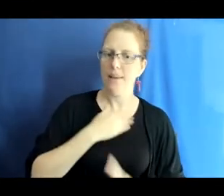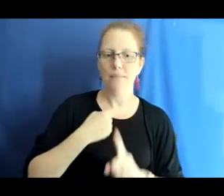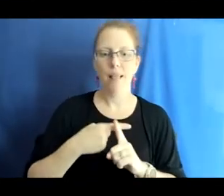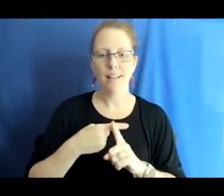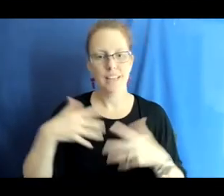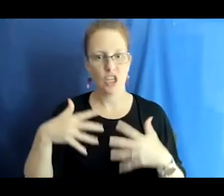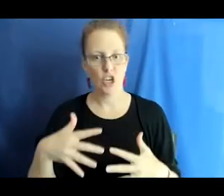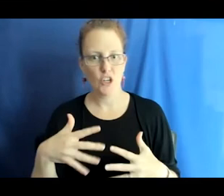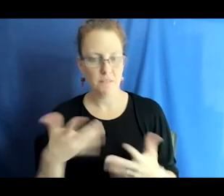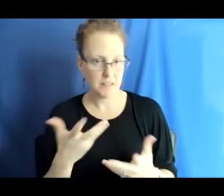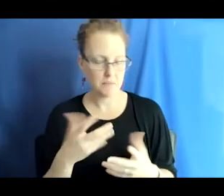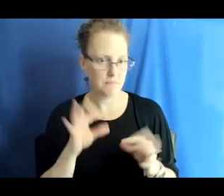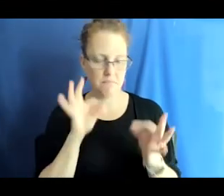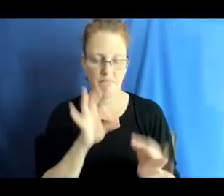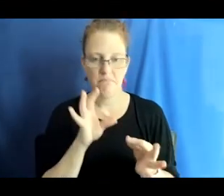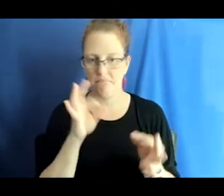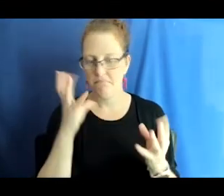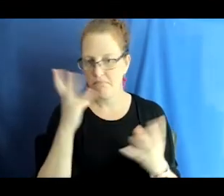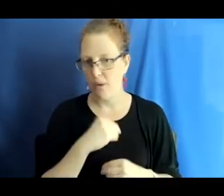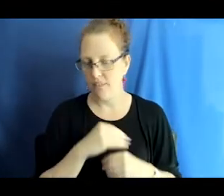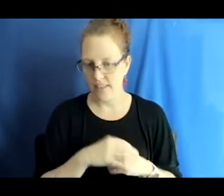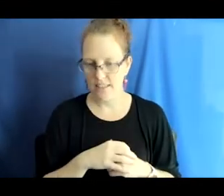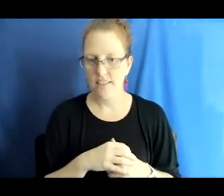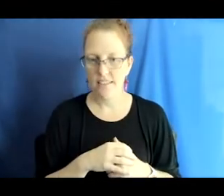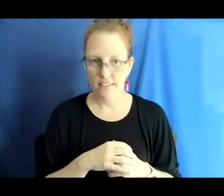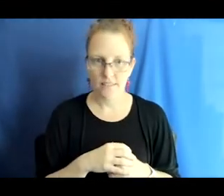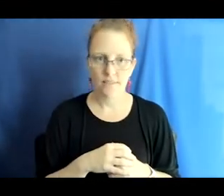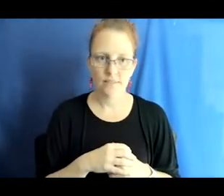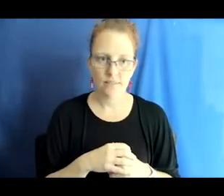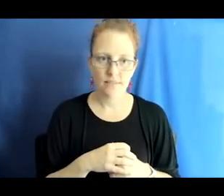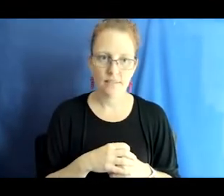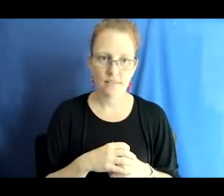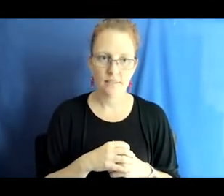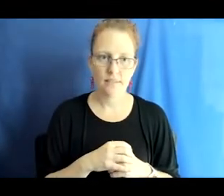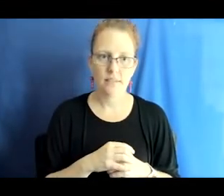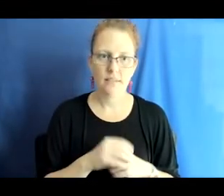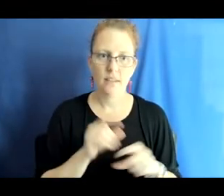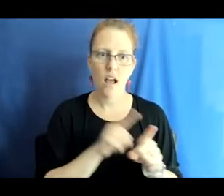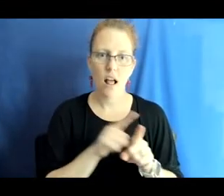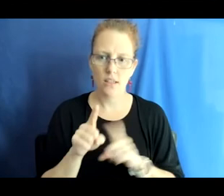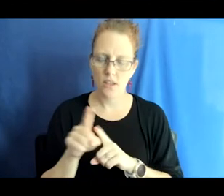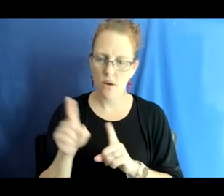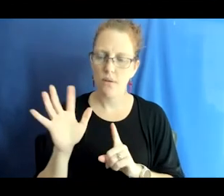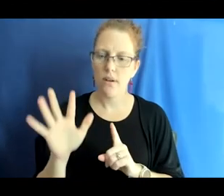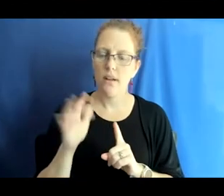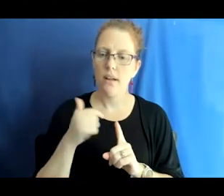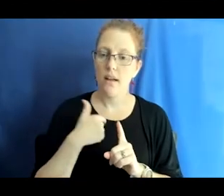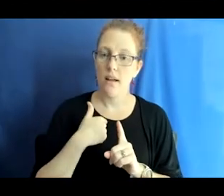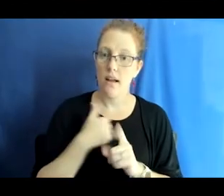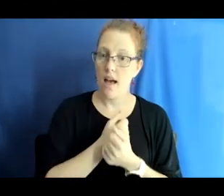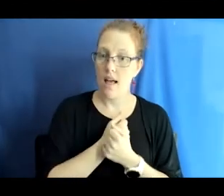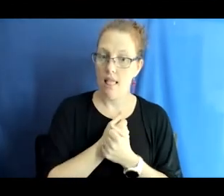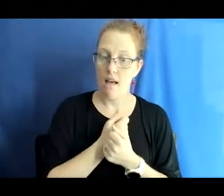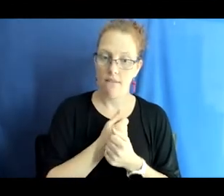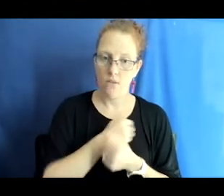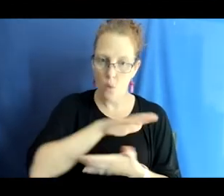initially. So that was very cool. And also what I loved was throughout